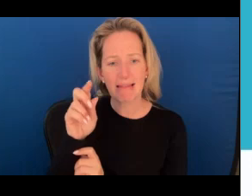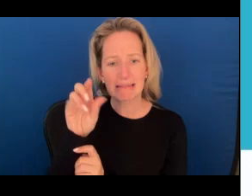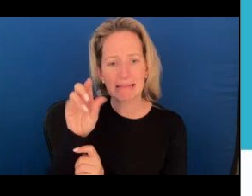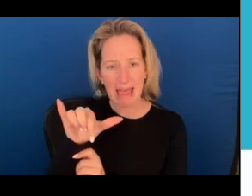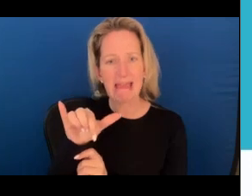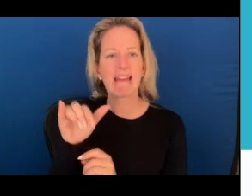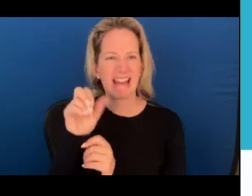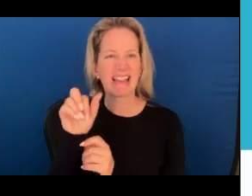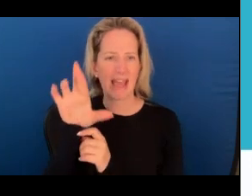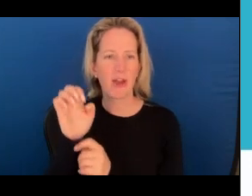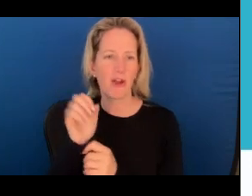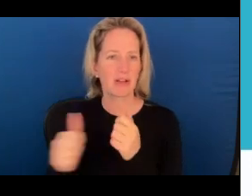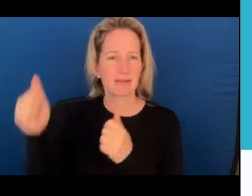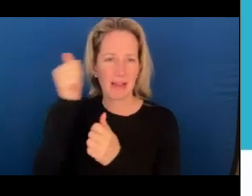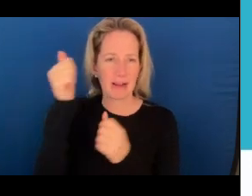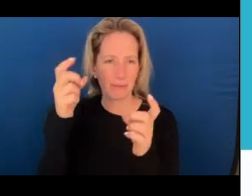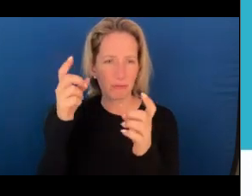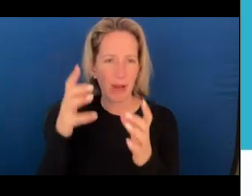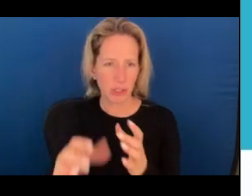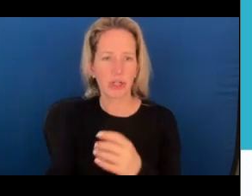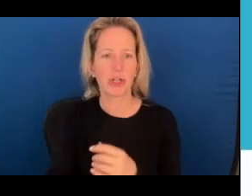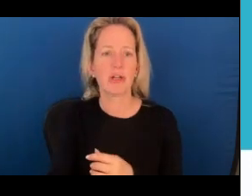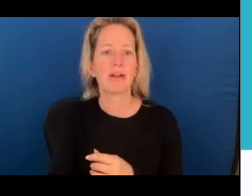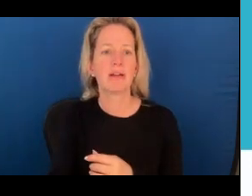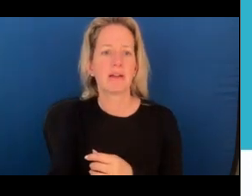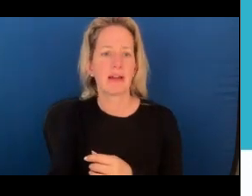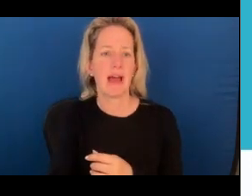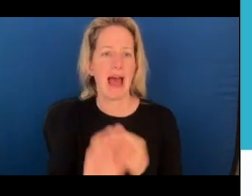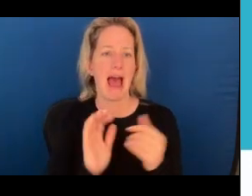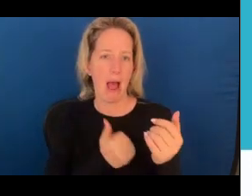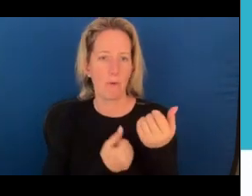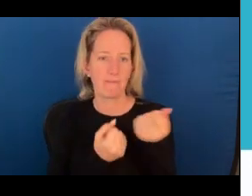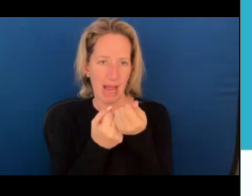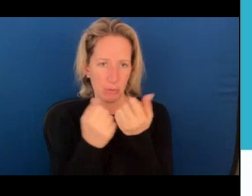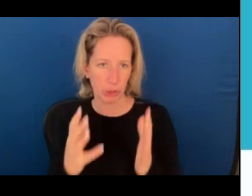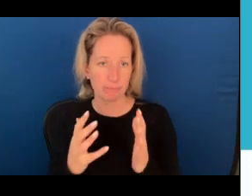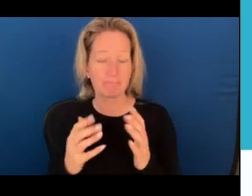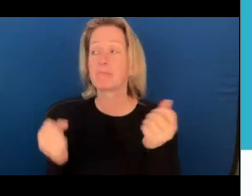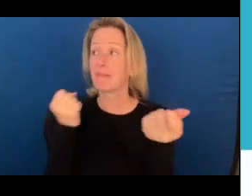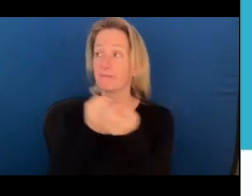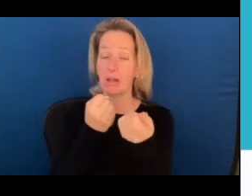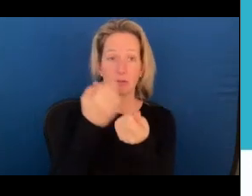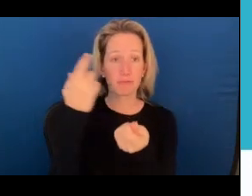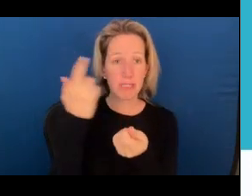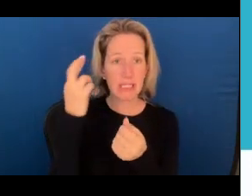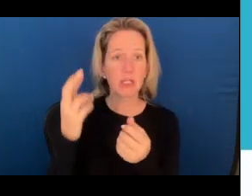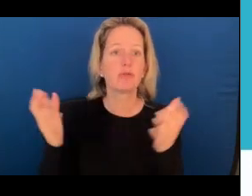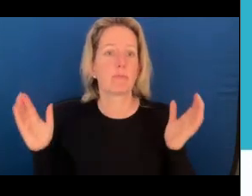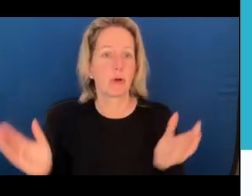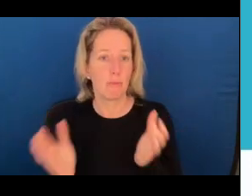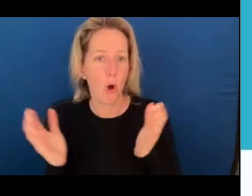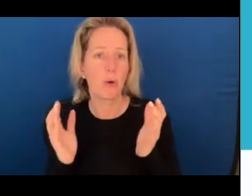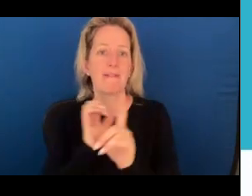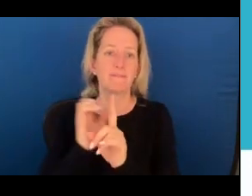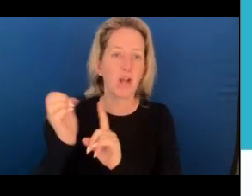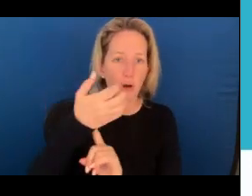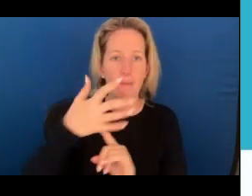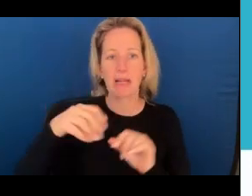director and our founder. We were founded to promote environmental stewardship in support of tourism. Tourism is